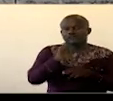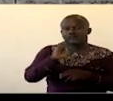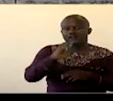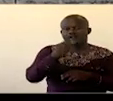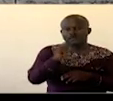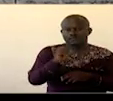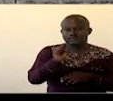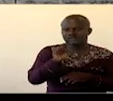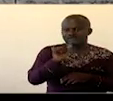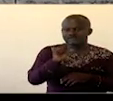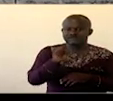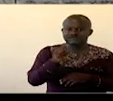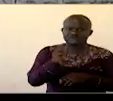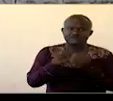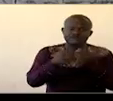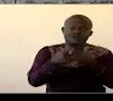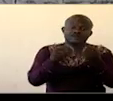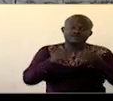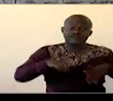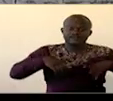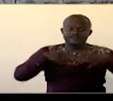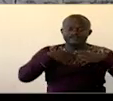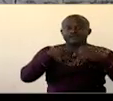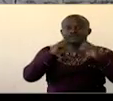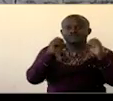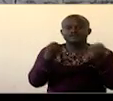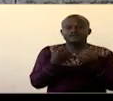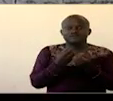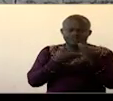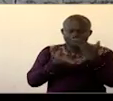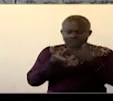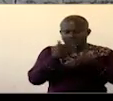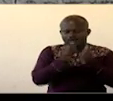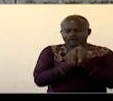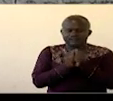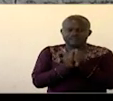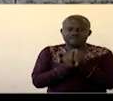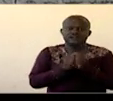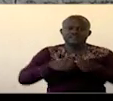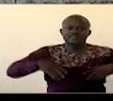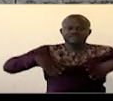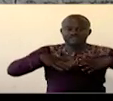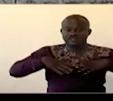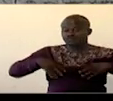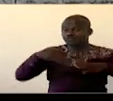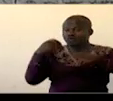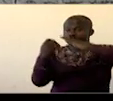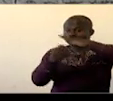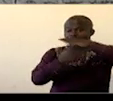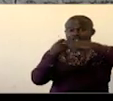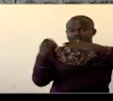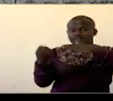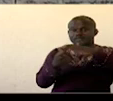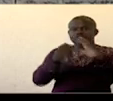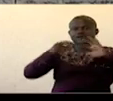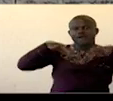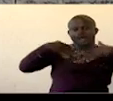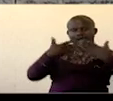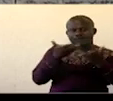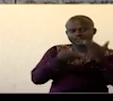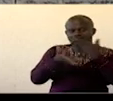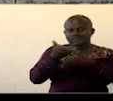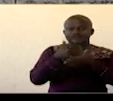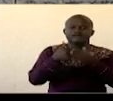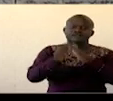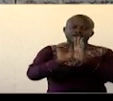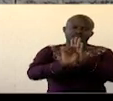whereby living organisms interact with physical environment. How do they interact? Take